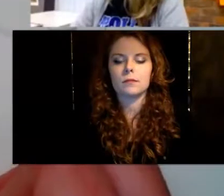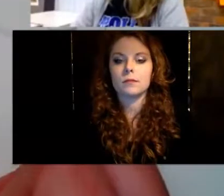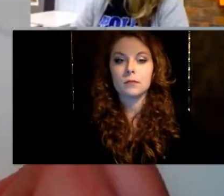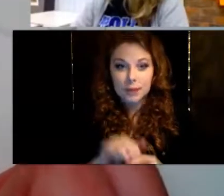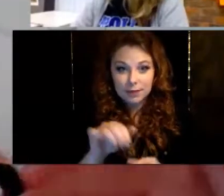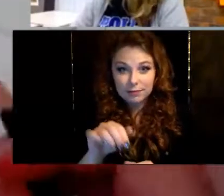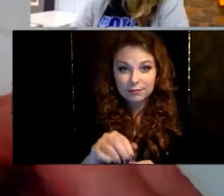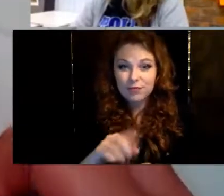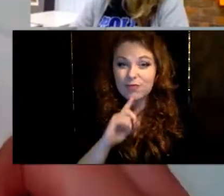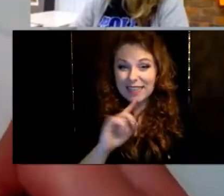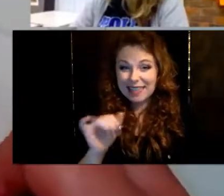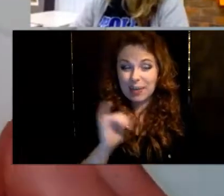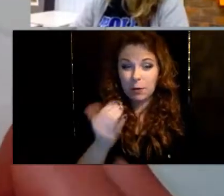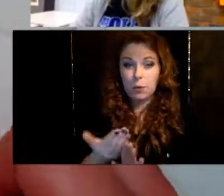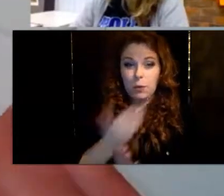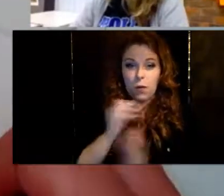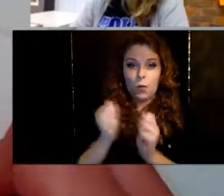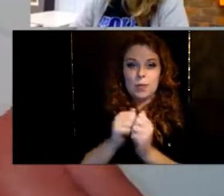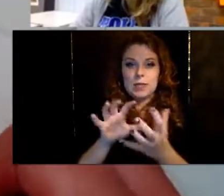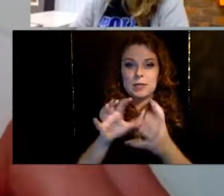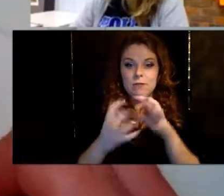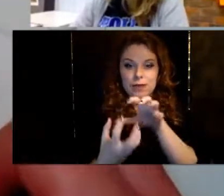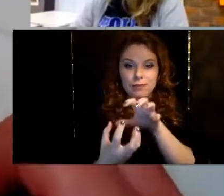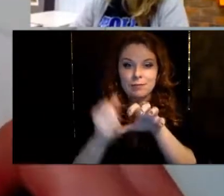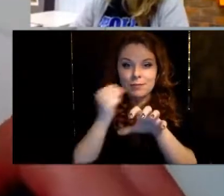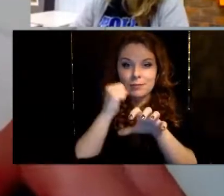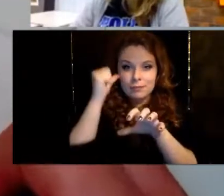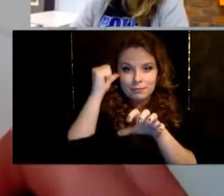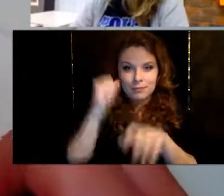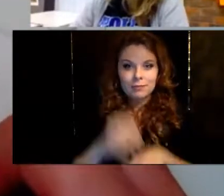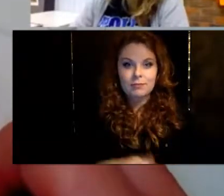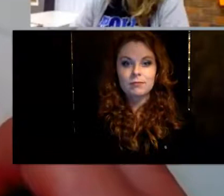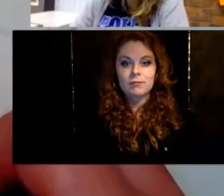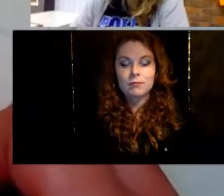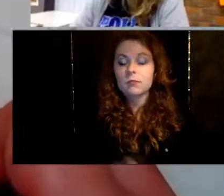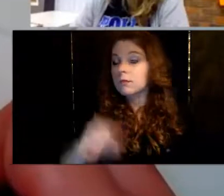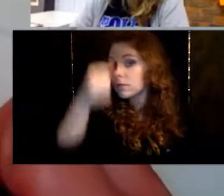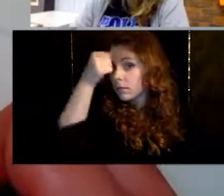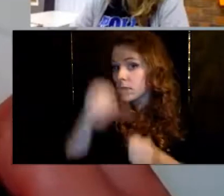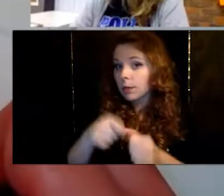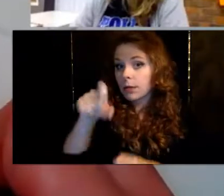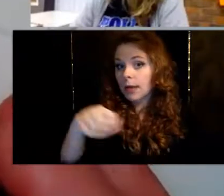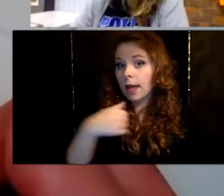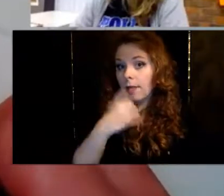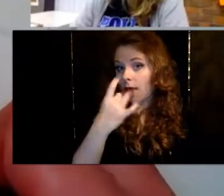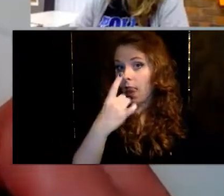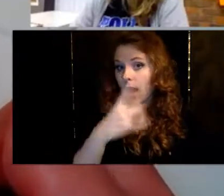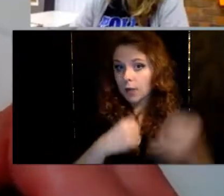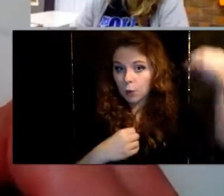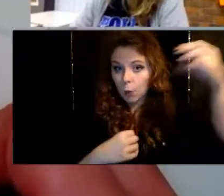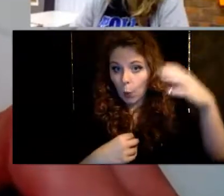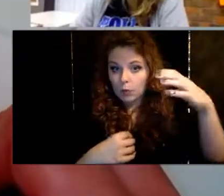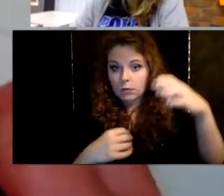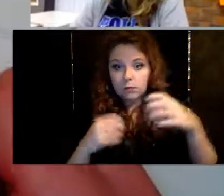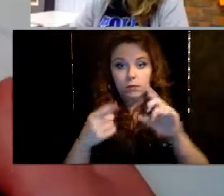similar to what I did with my sphere yesterday, but I have to have a light source. I have to